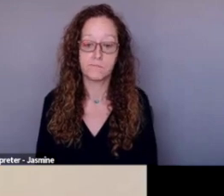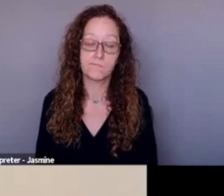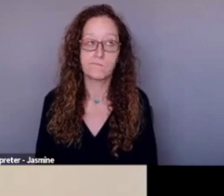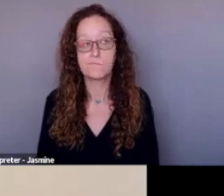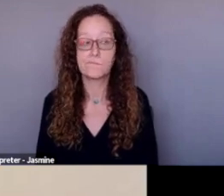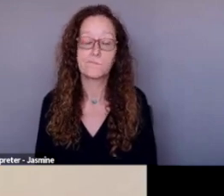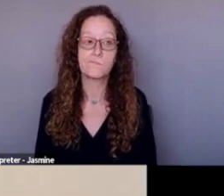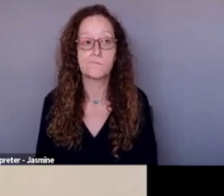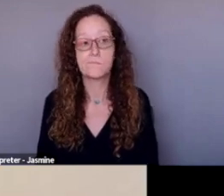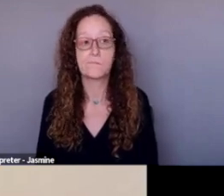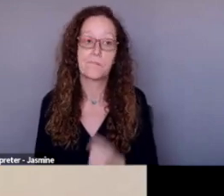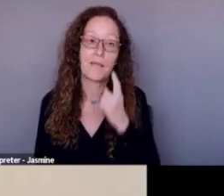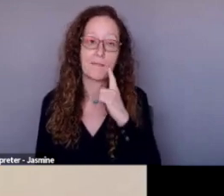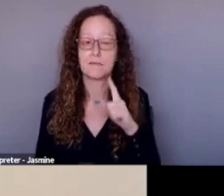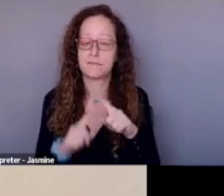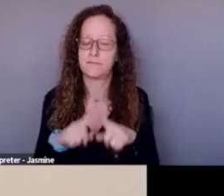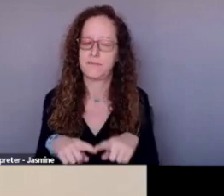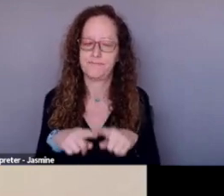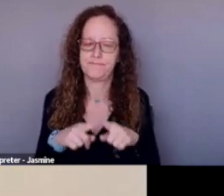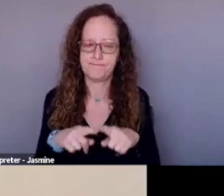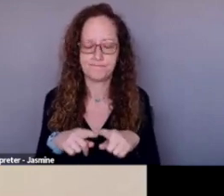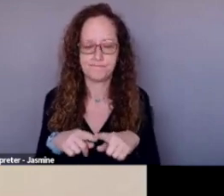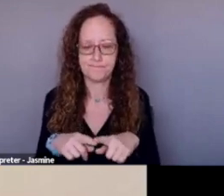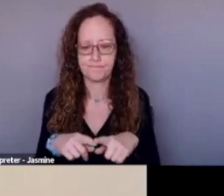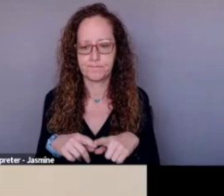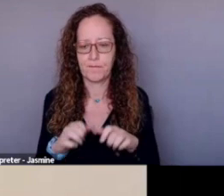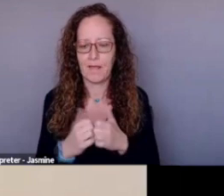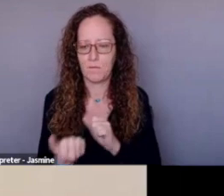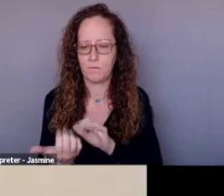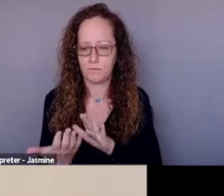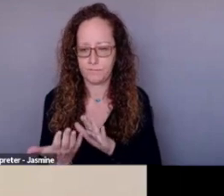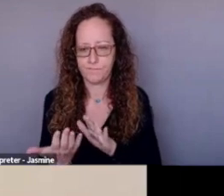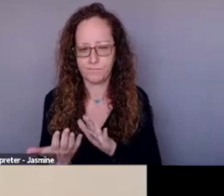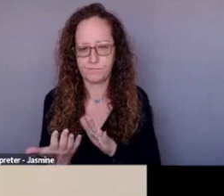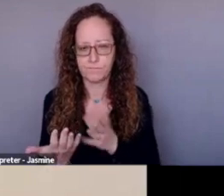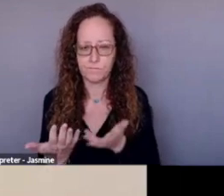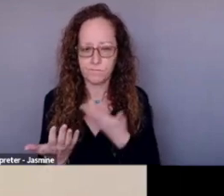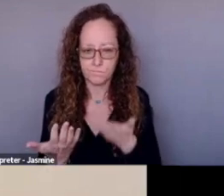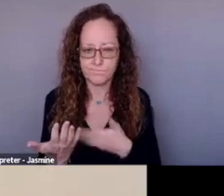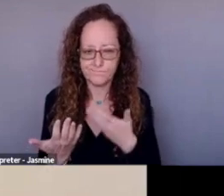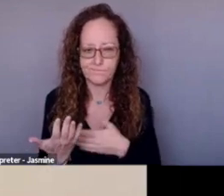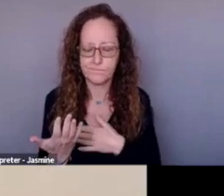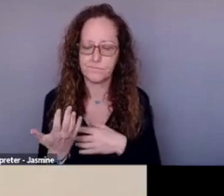think it depends on how you were to approach it. I